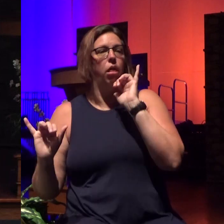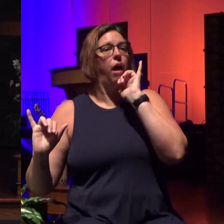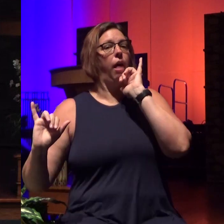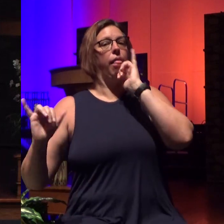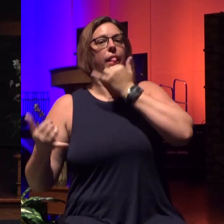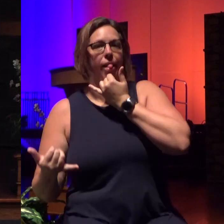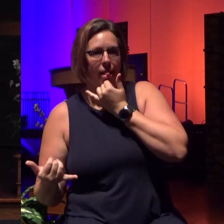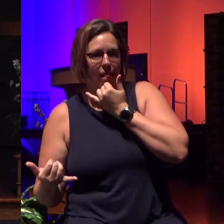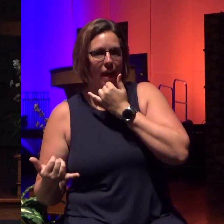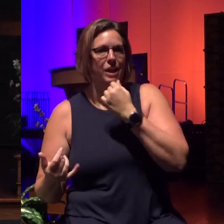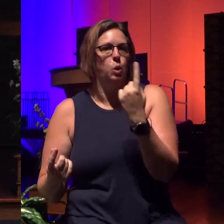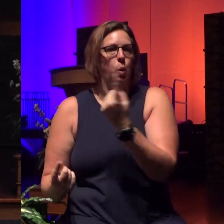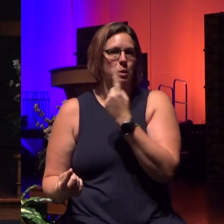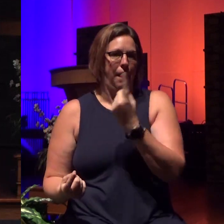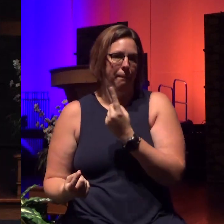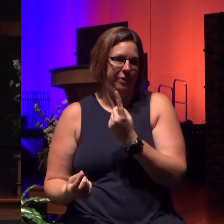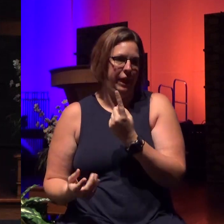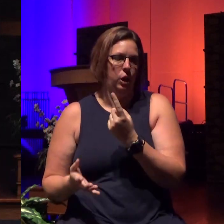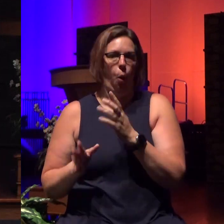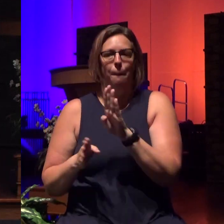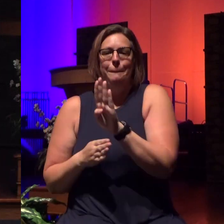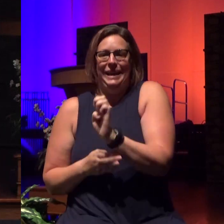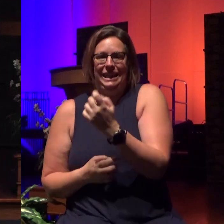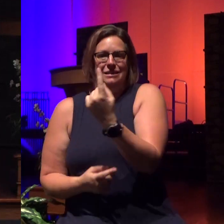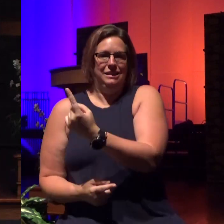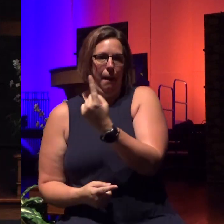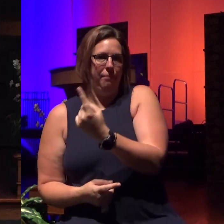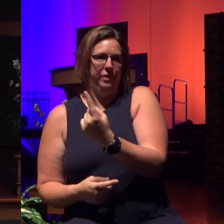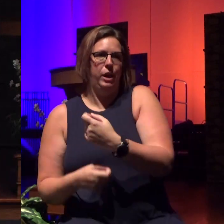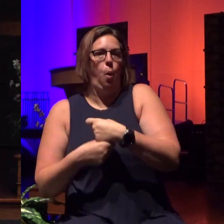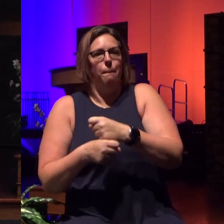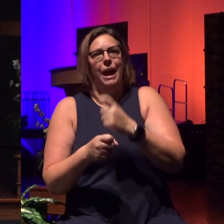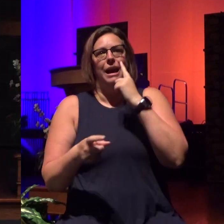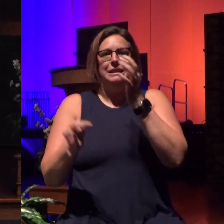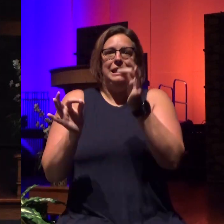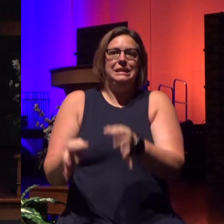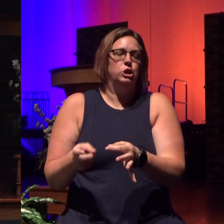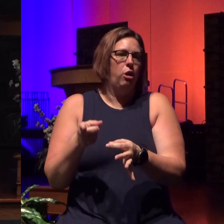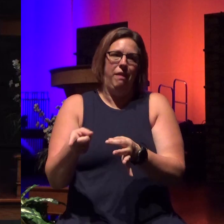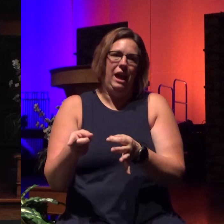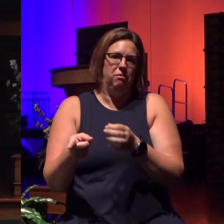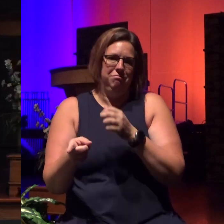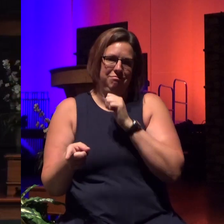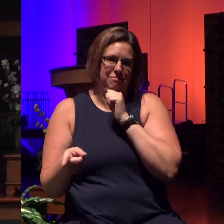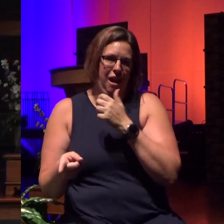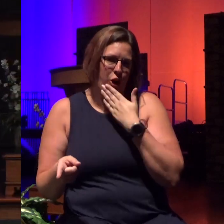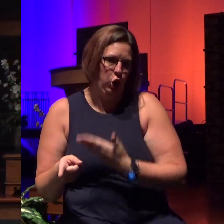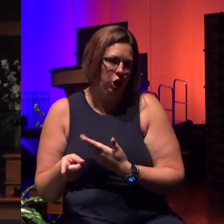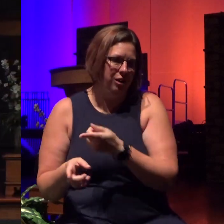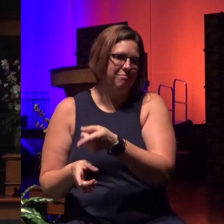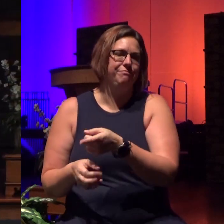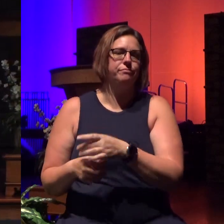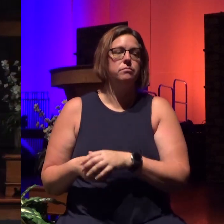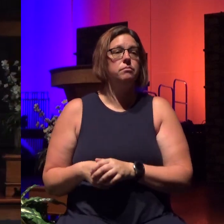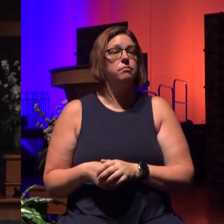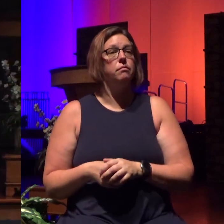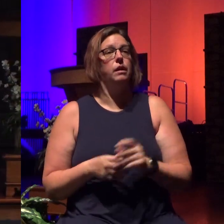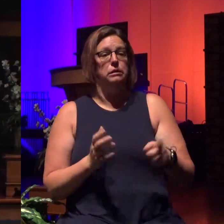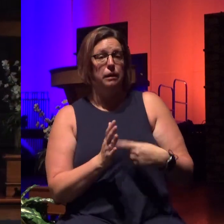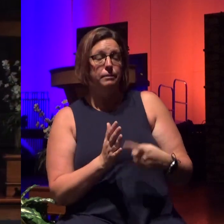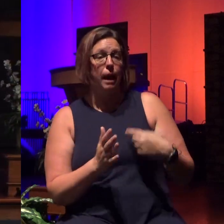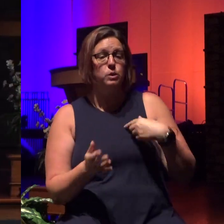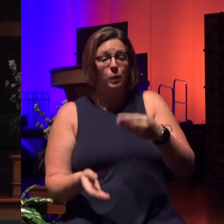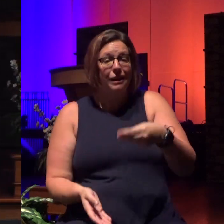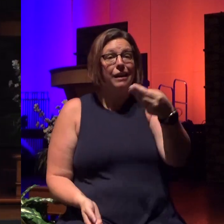enable somebody into doing something or being something or making a decision that they wouldn't make. Or we give people money in hopes